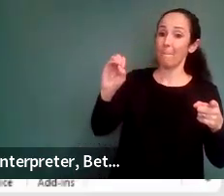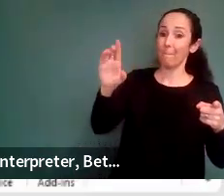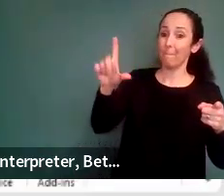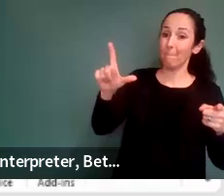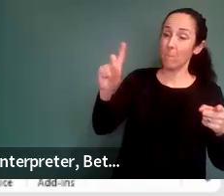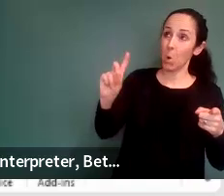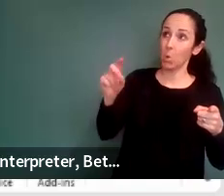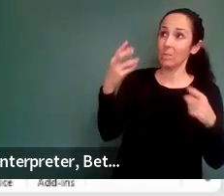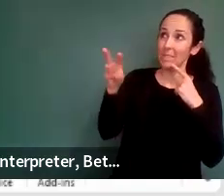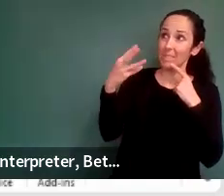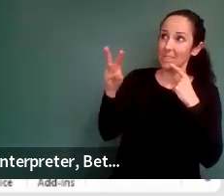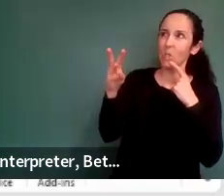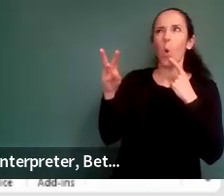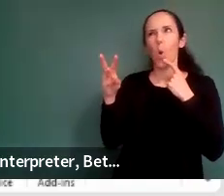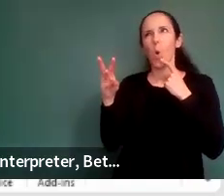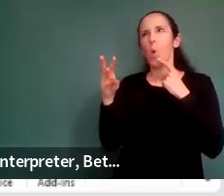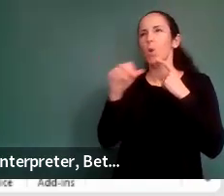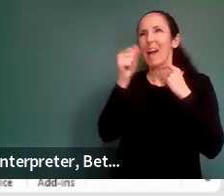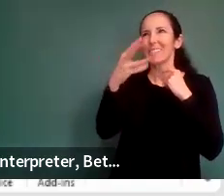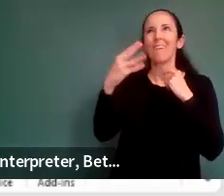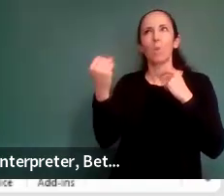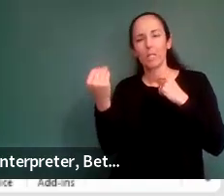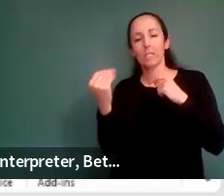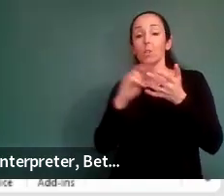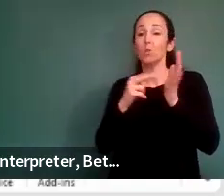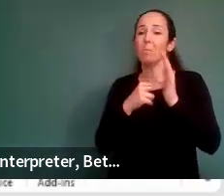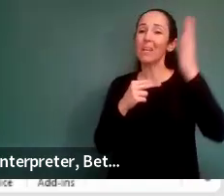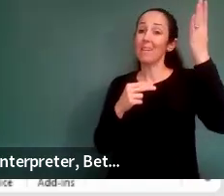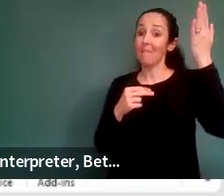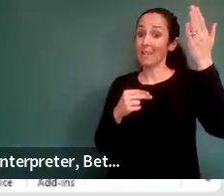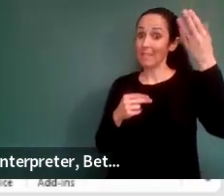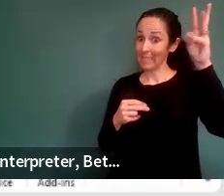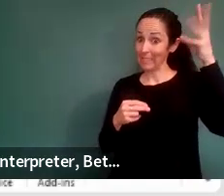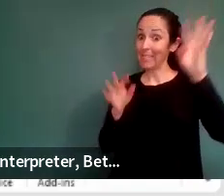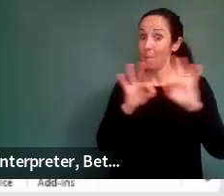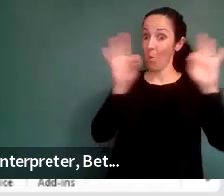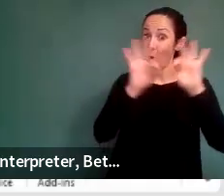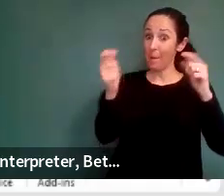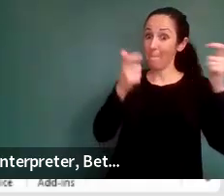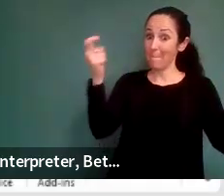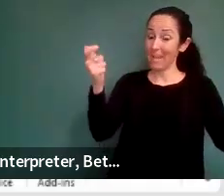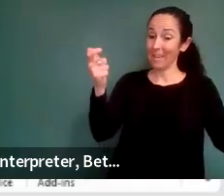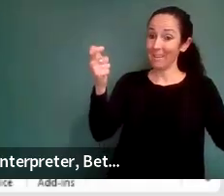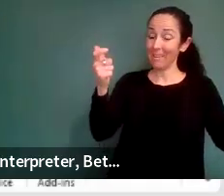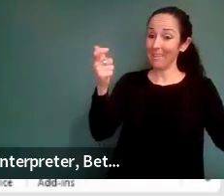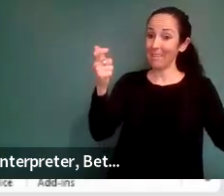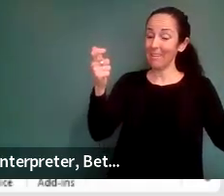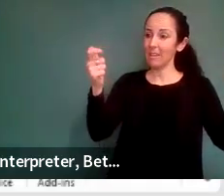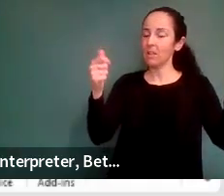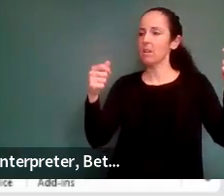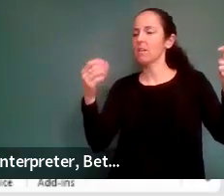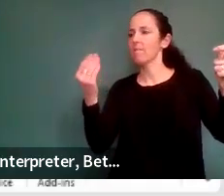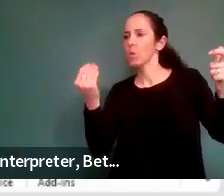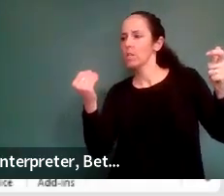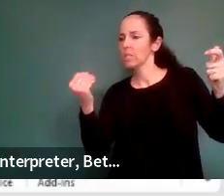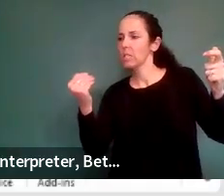is less than 16. So probably a next heading level down, heading level 2. I won't demonstrate that because I already